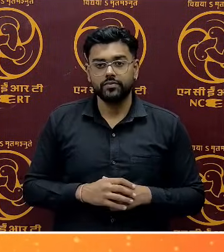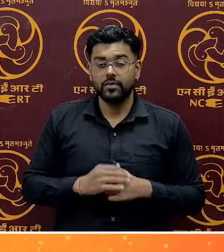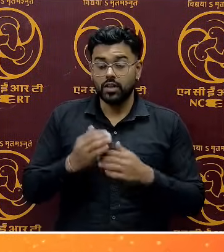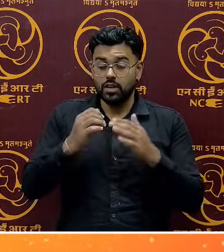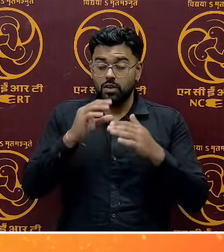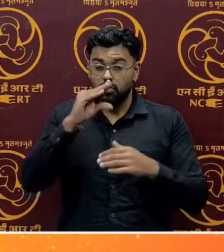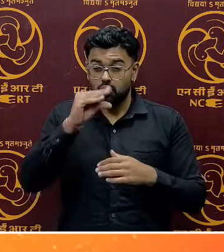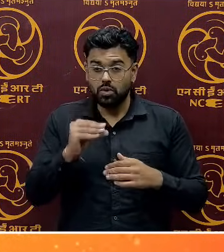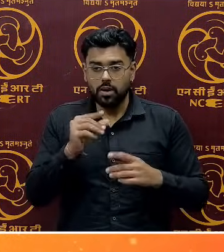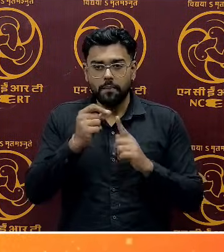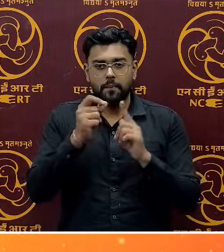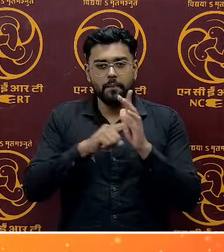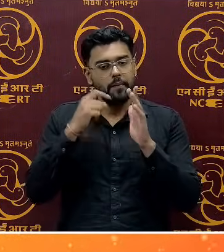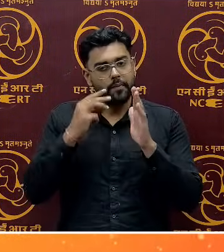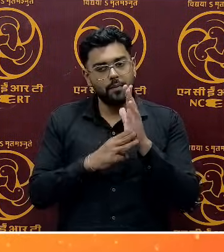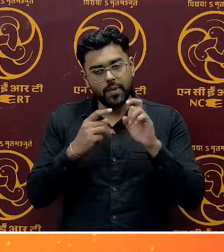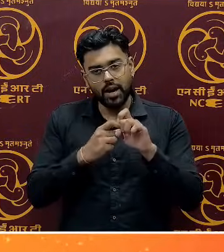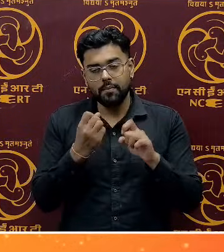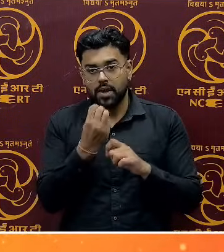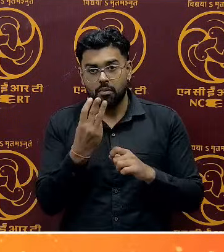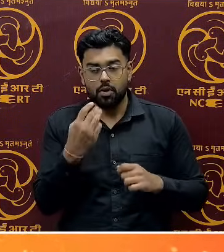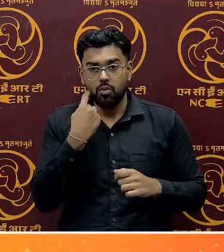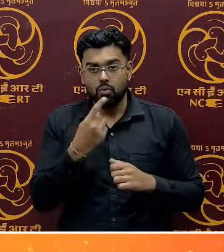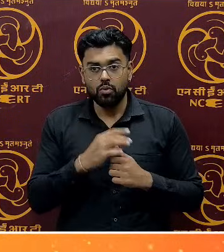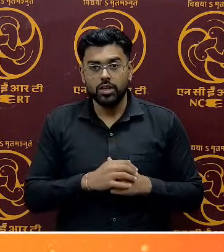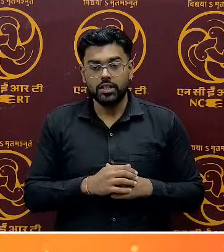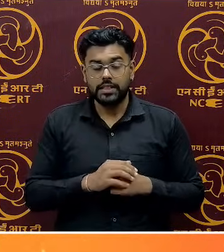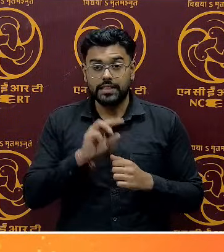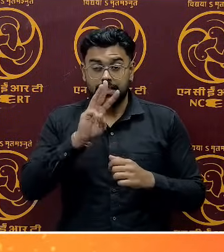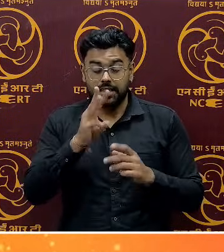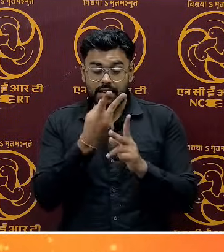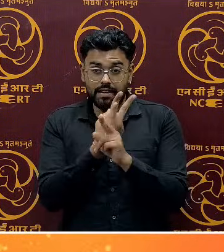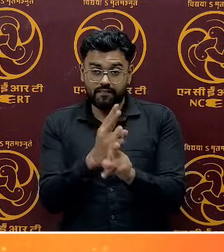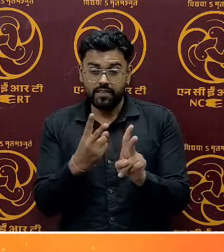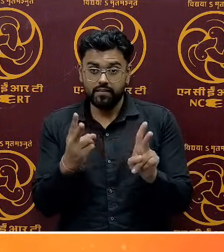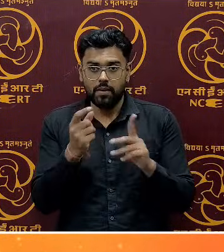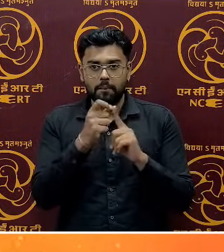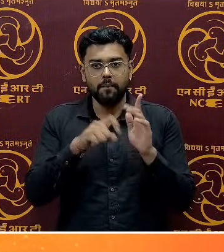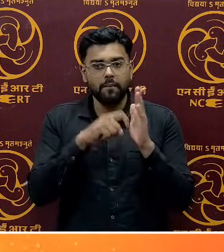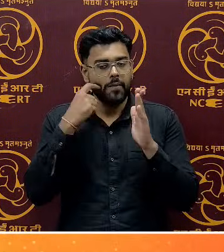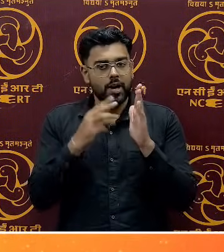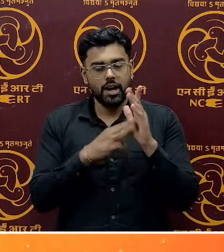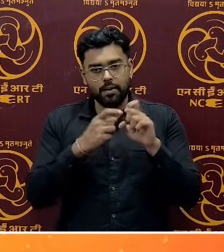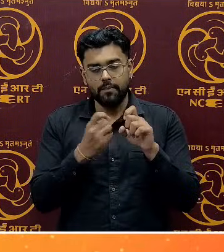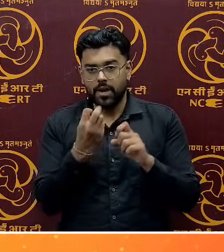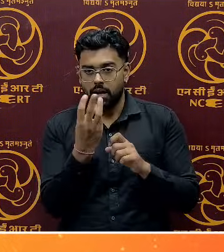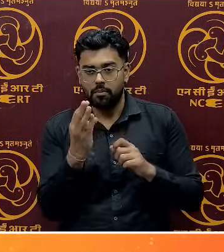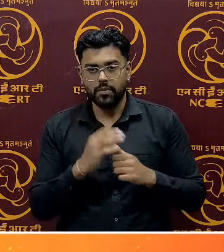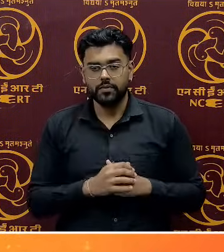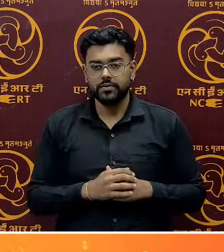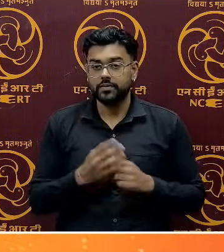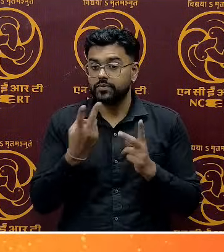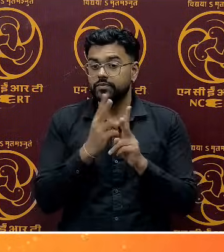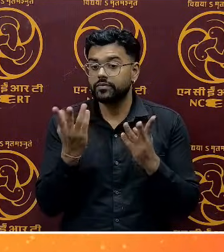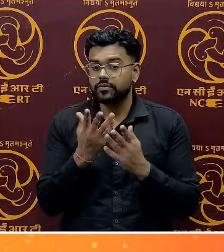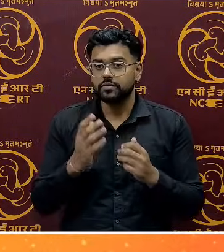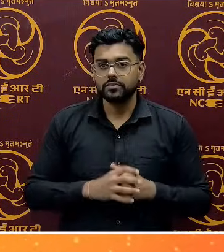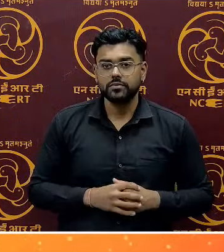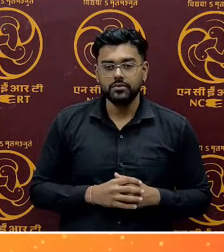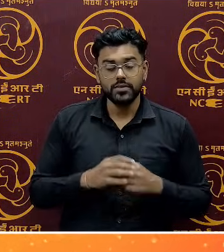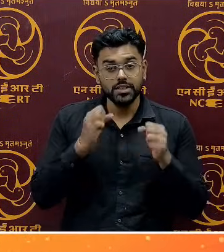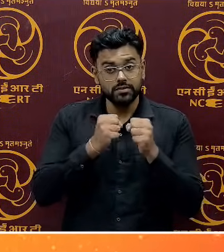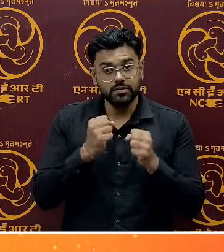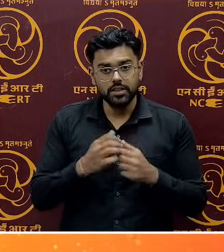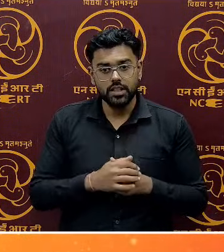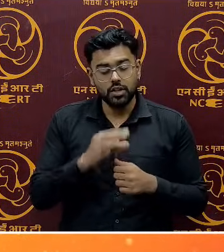number whose prime factorization has 3 different prime numbers? What are 3 different prime numbers? And the challenge is